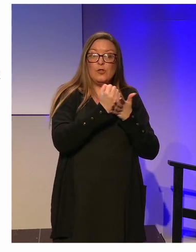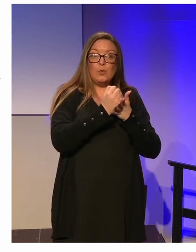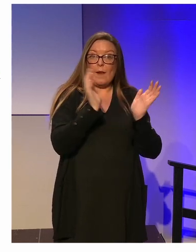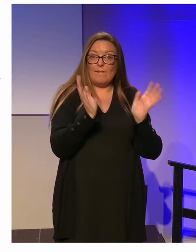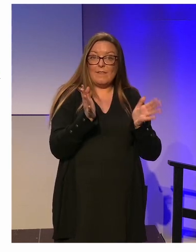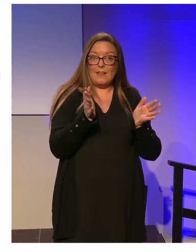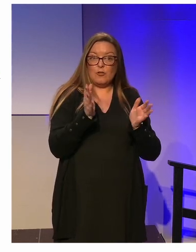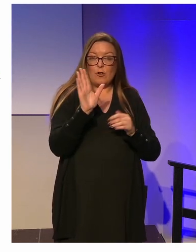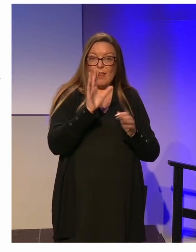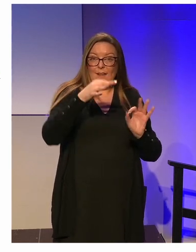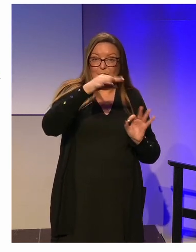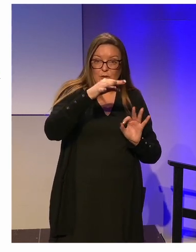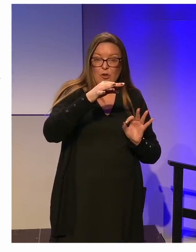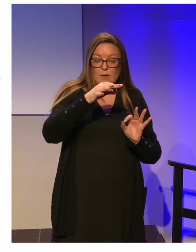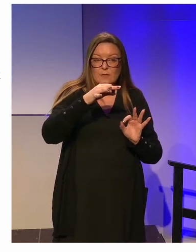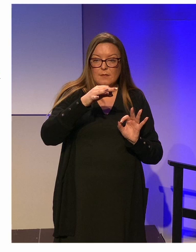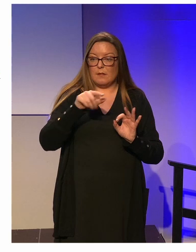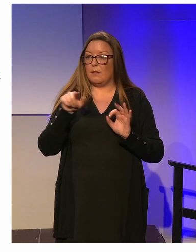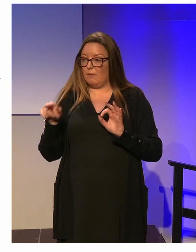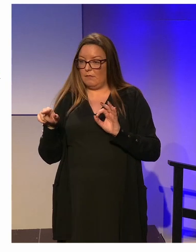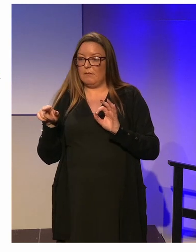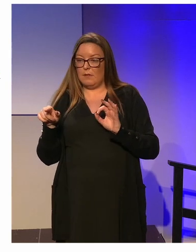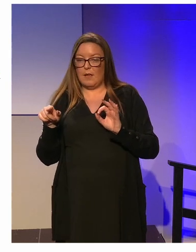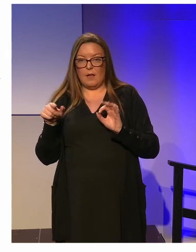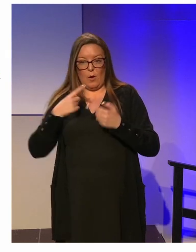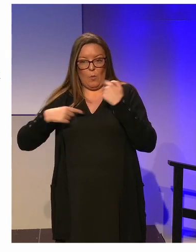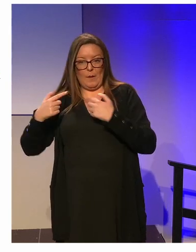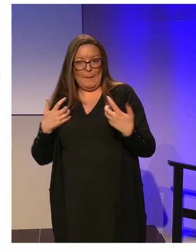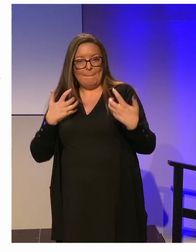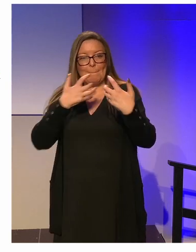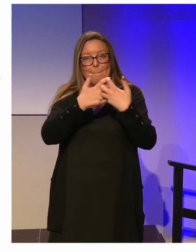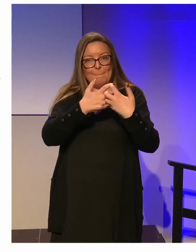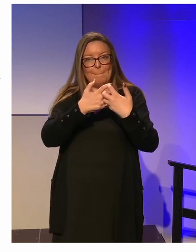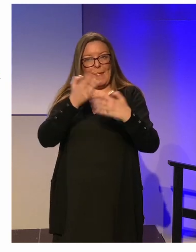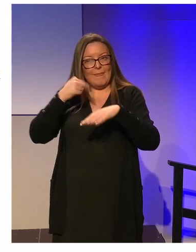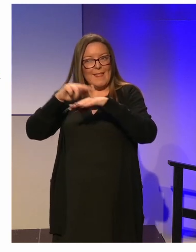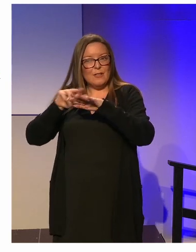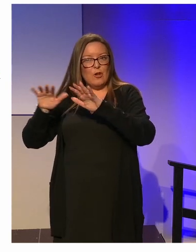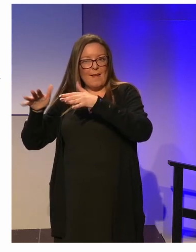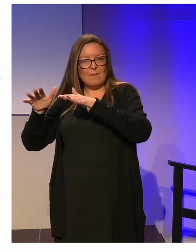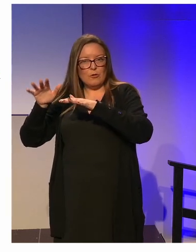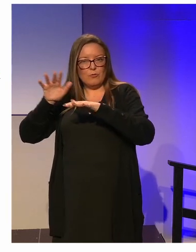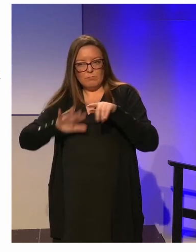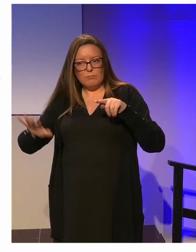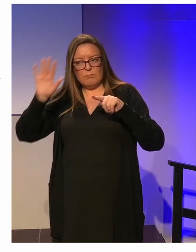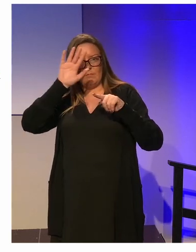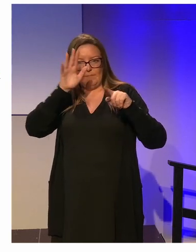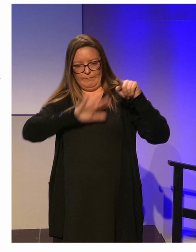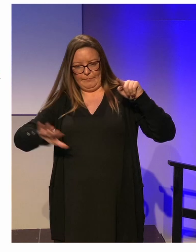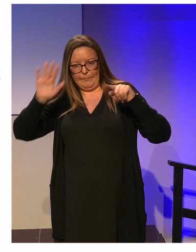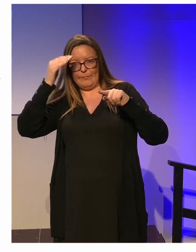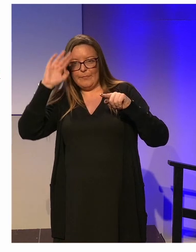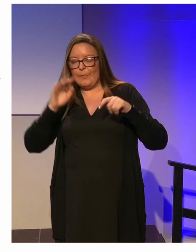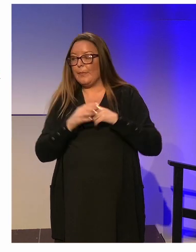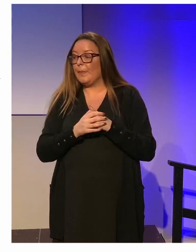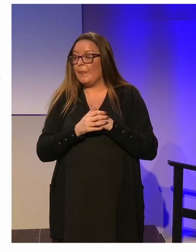year, proportionally, are they getting in and around? Are we performing in and around national averages? And you can see there, the purple line